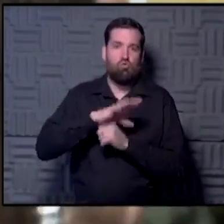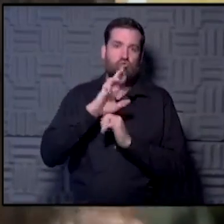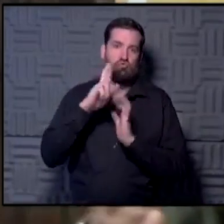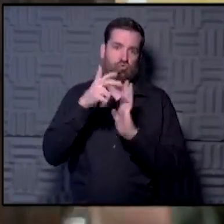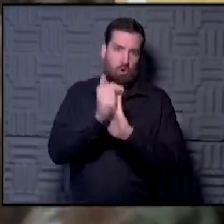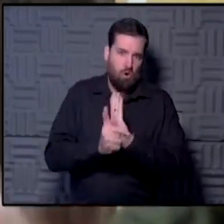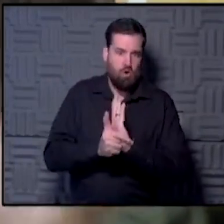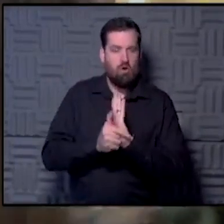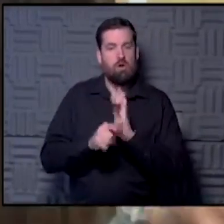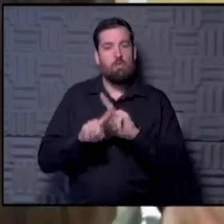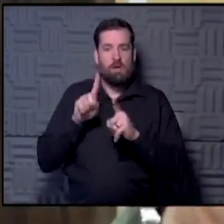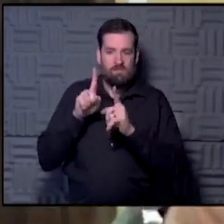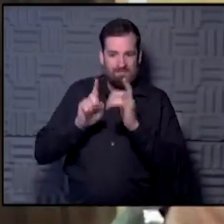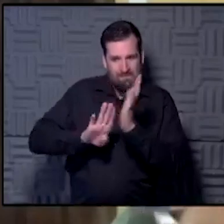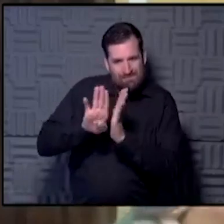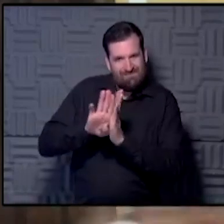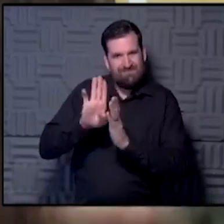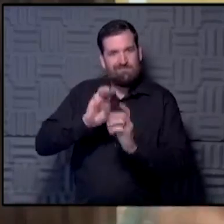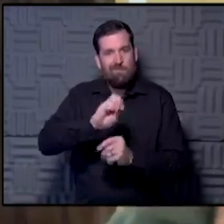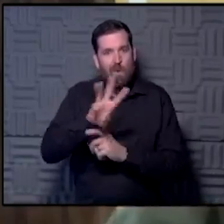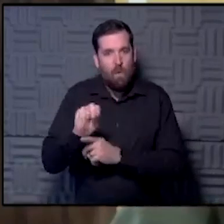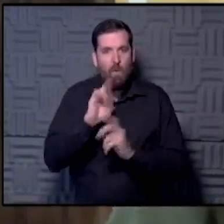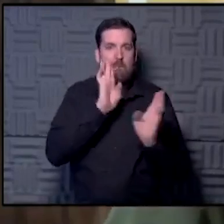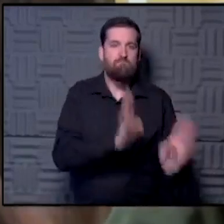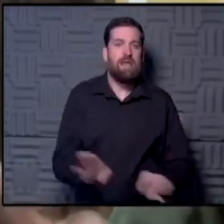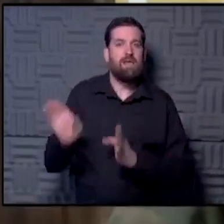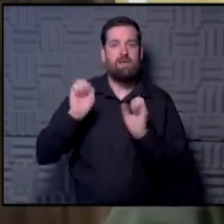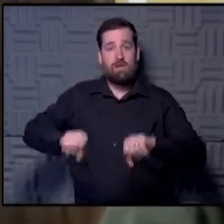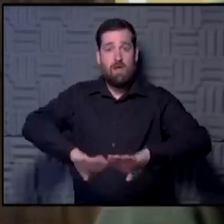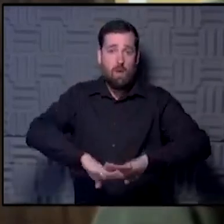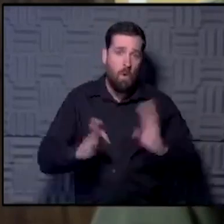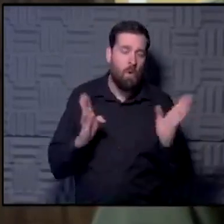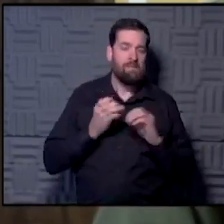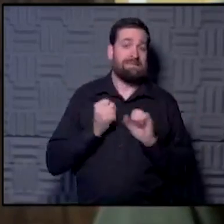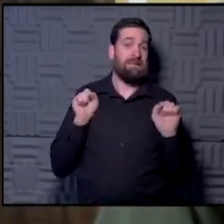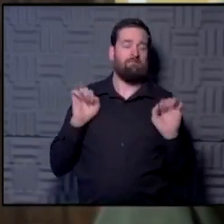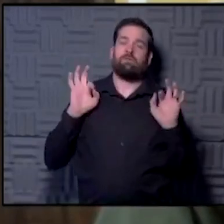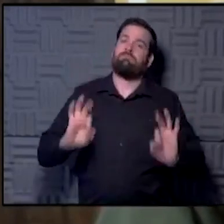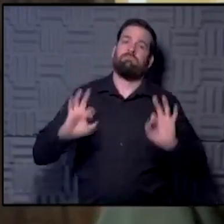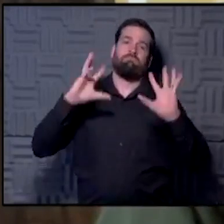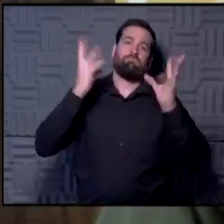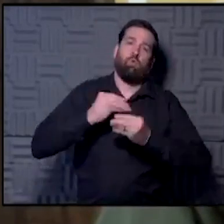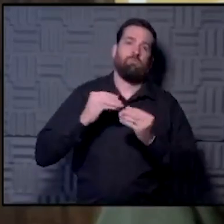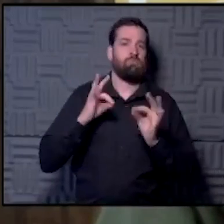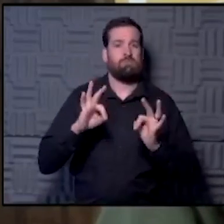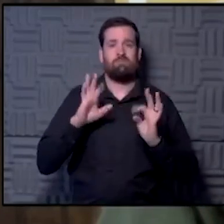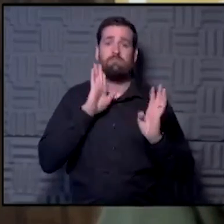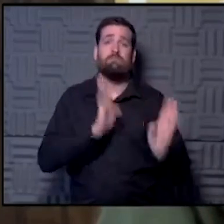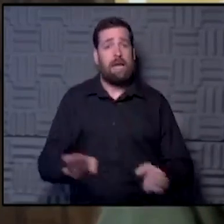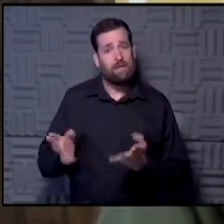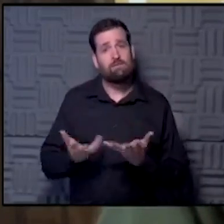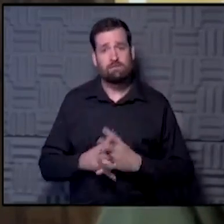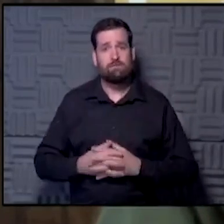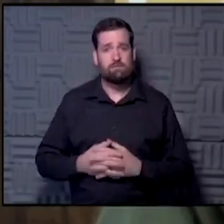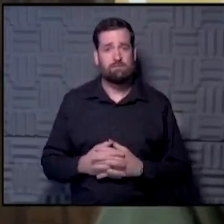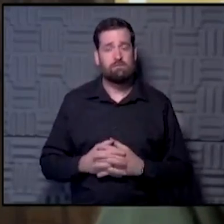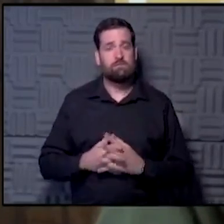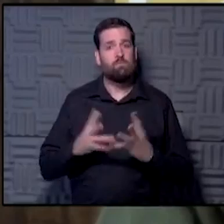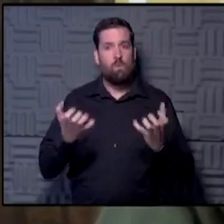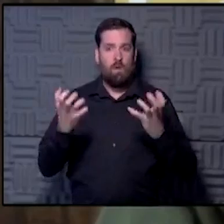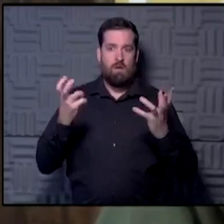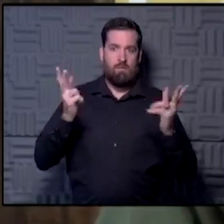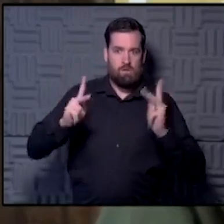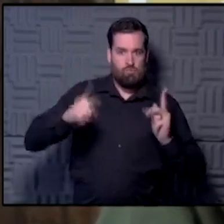be proactive, to build your own plan that's going to allow you to open, great. That's the idea. We want people to be able to open.